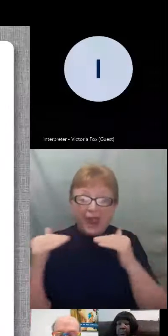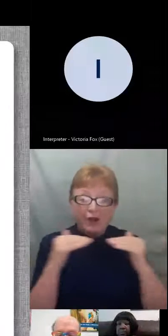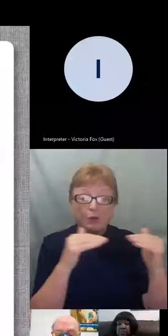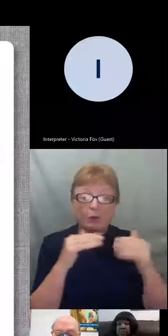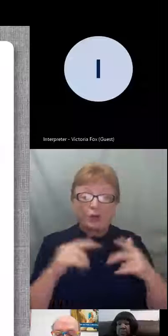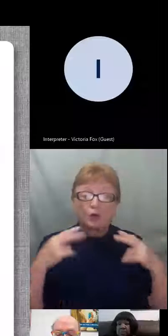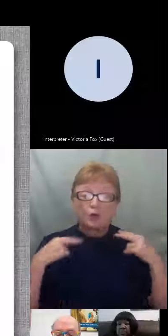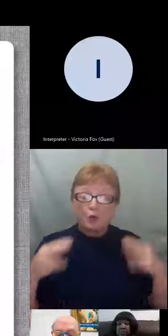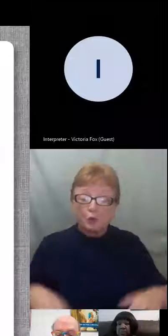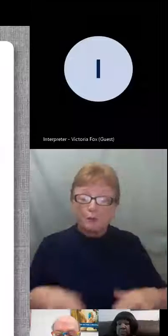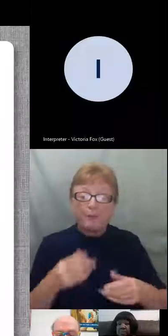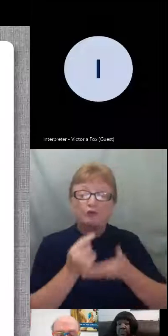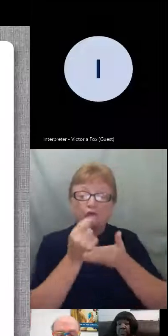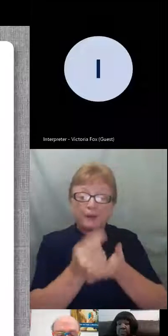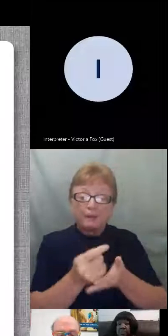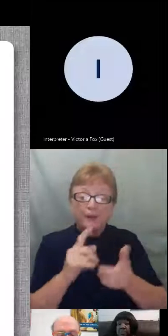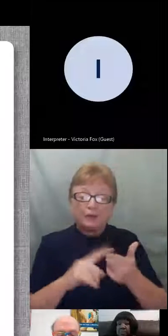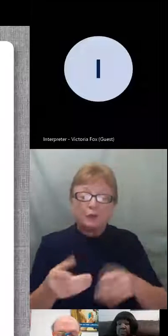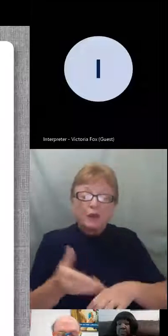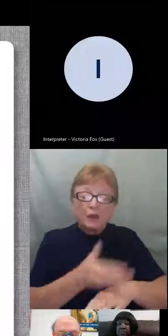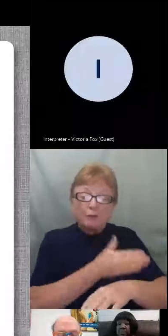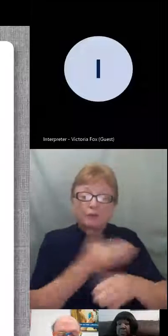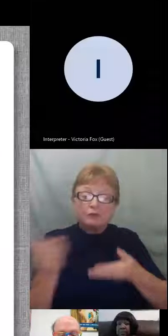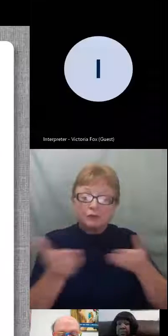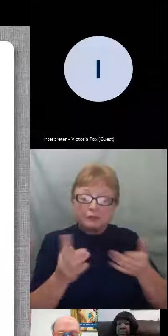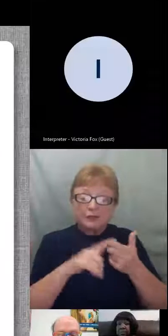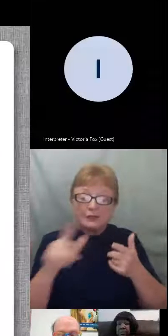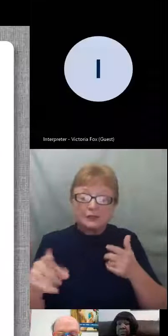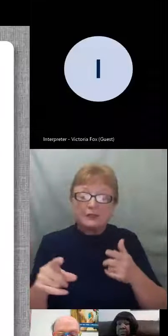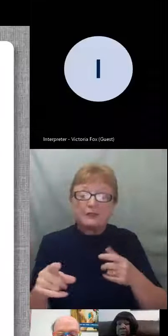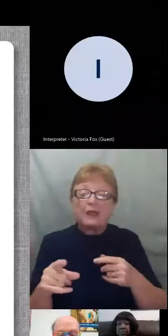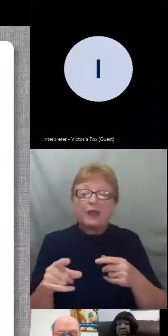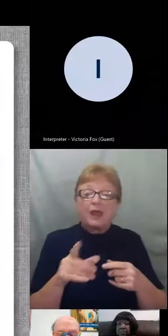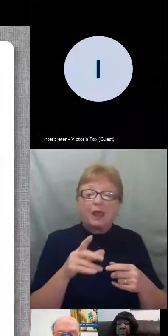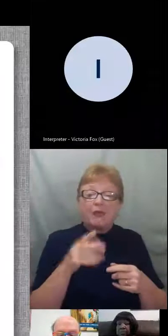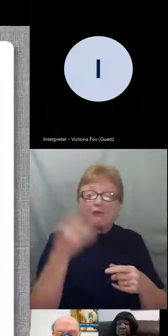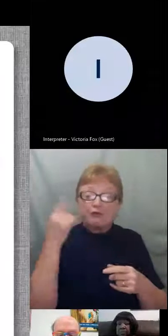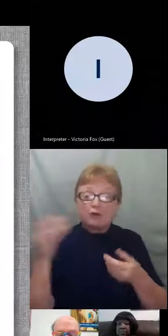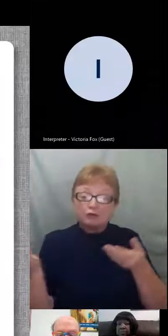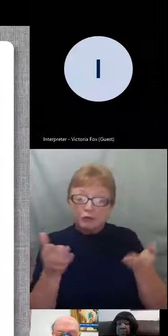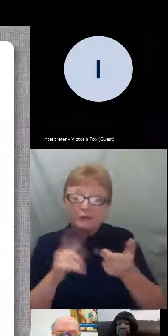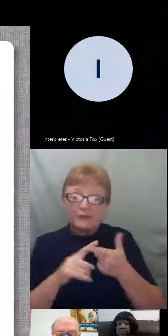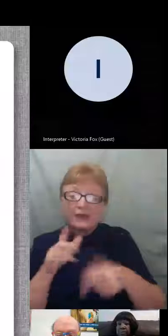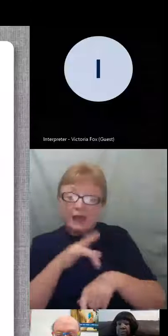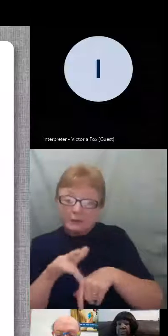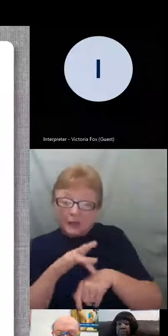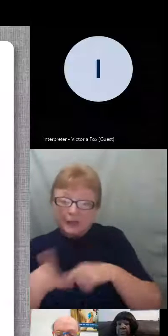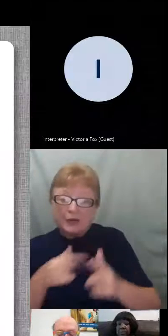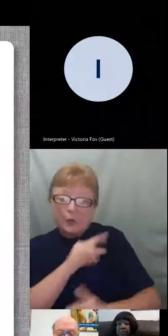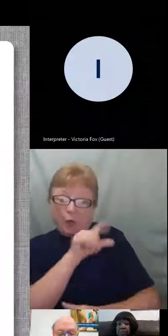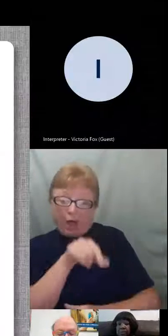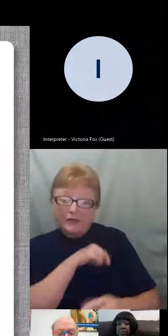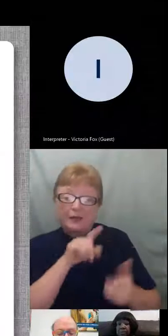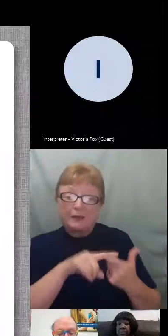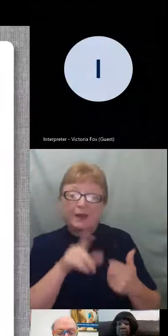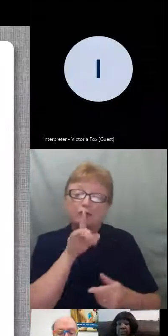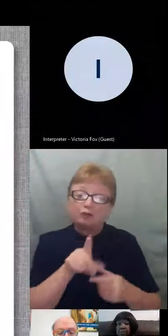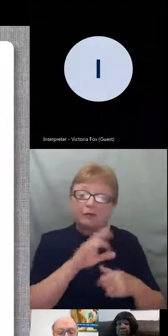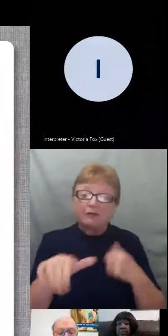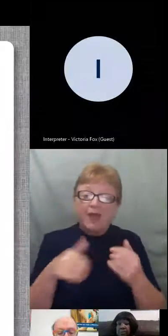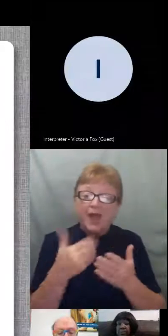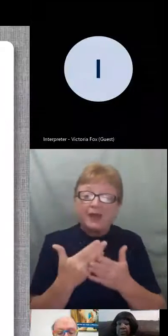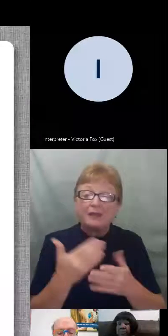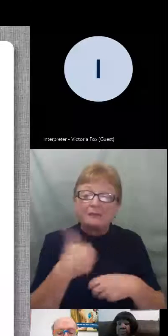for services, and enhance service quality, and to ensure adequate funding is made available for valuable